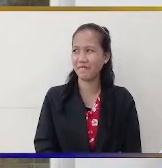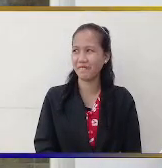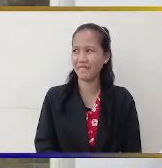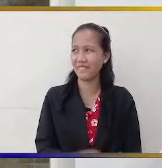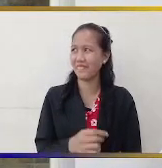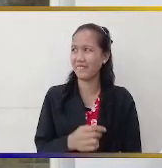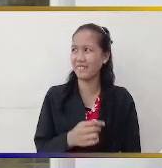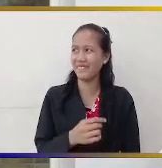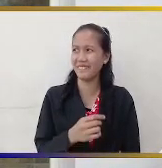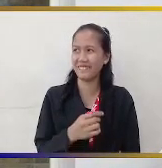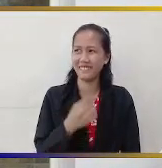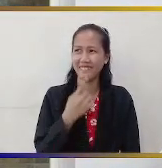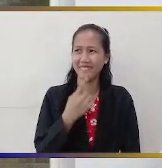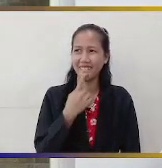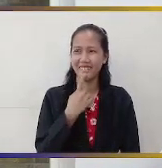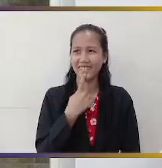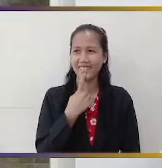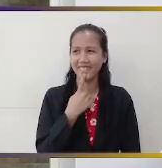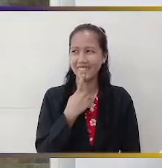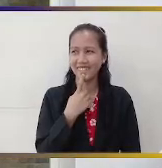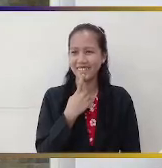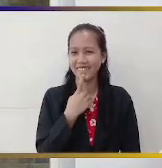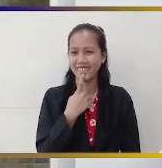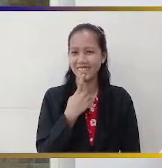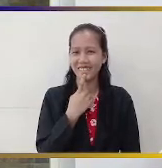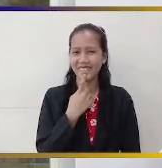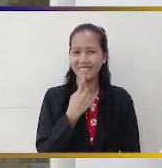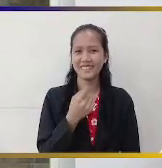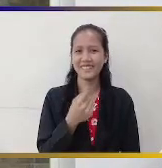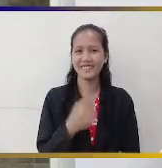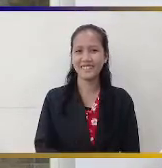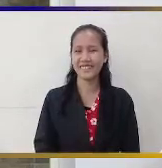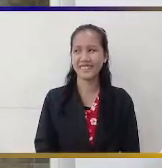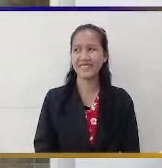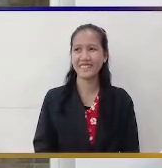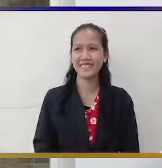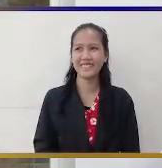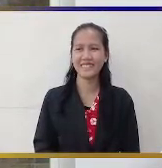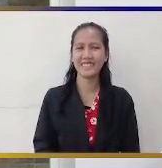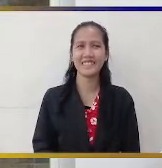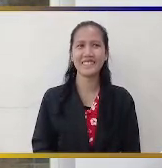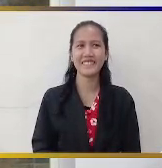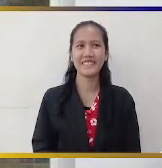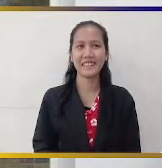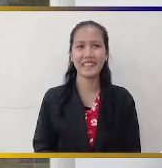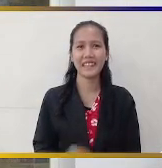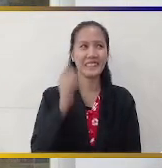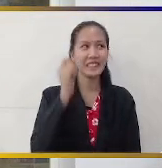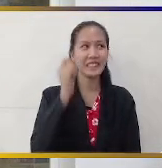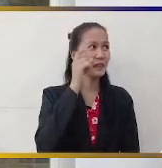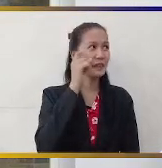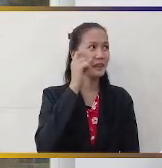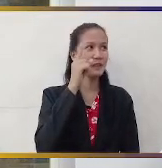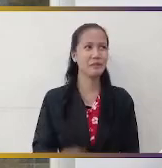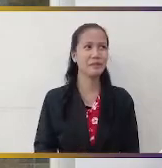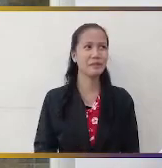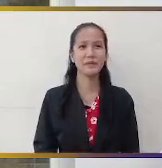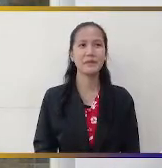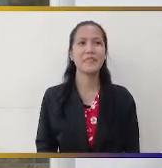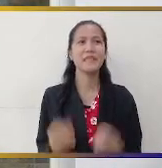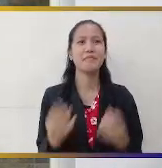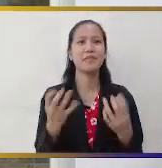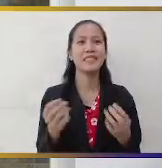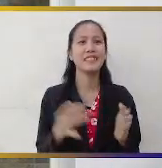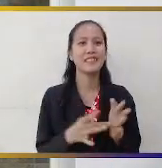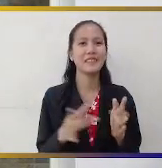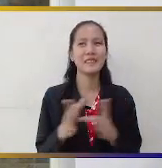soweth bountifully, shall be a bountiful Baptist, shall reap unto also bountifully. Now look, every man according to his purpose in his heart, so let him